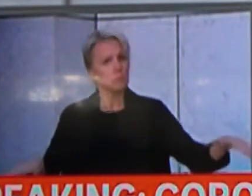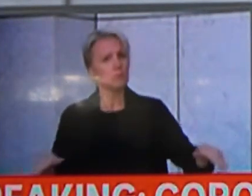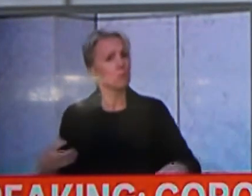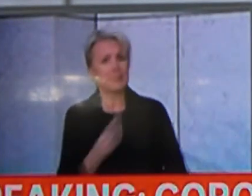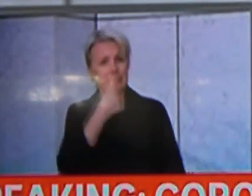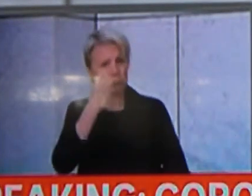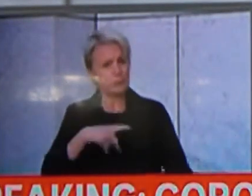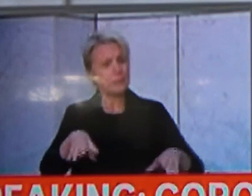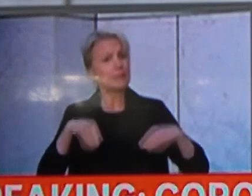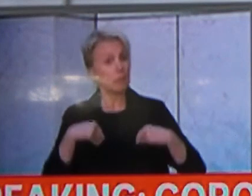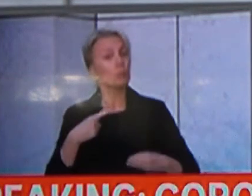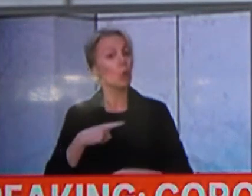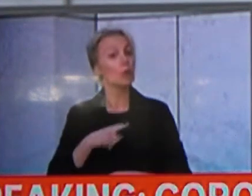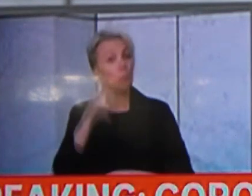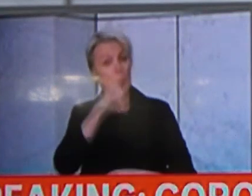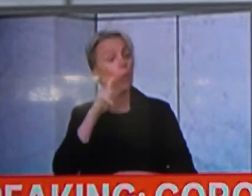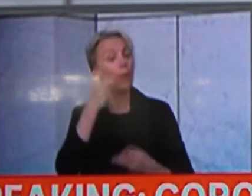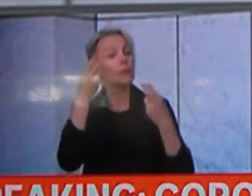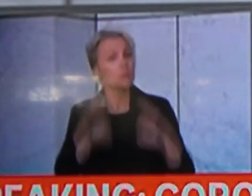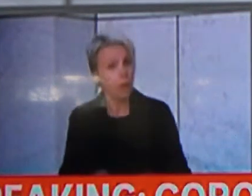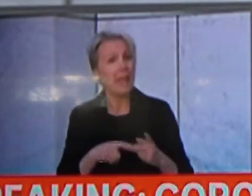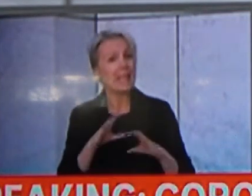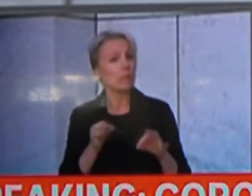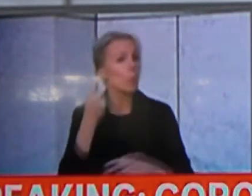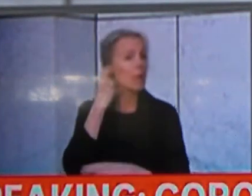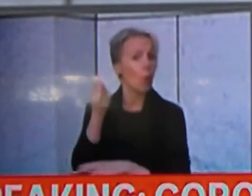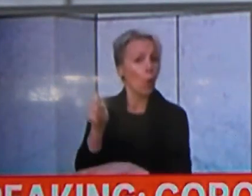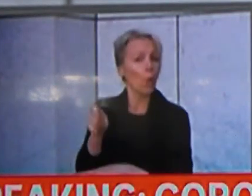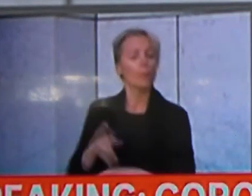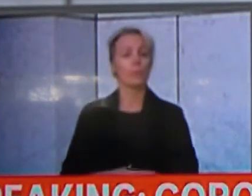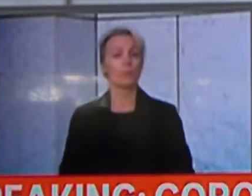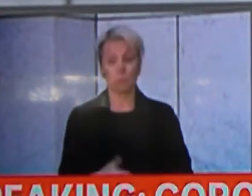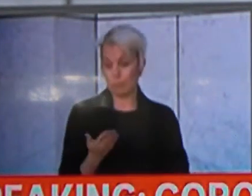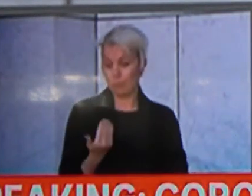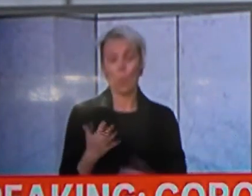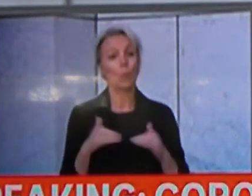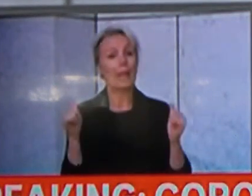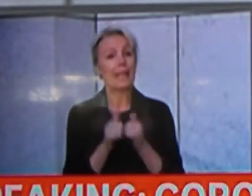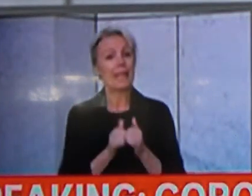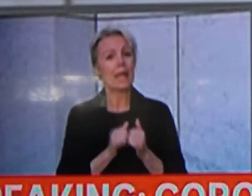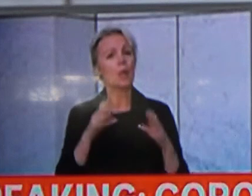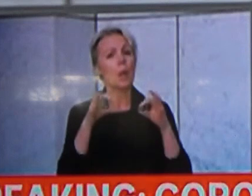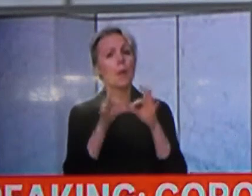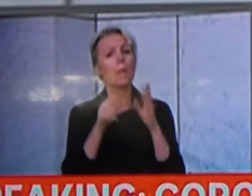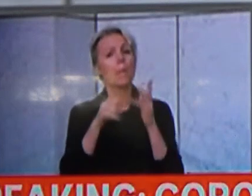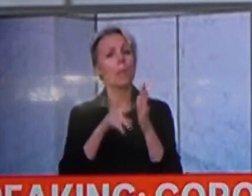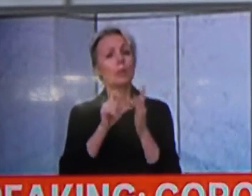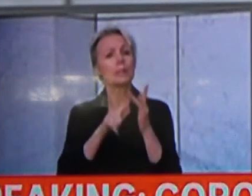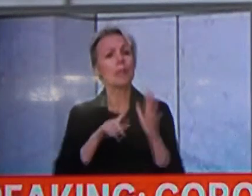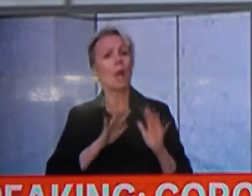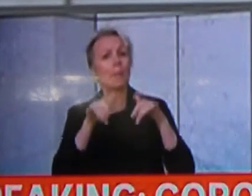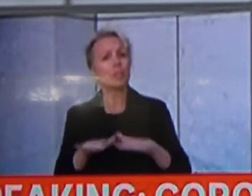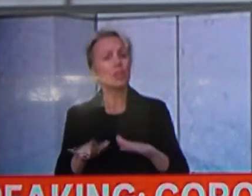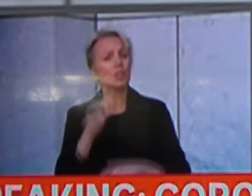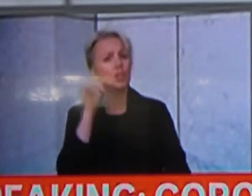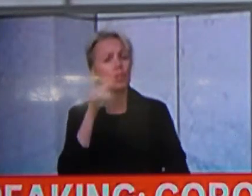seriously because lives and livelihoods are at stake. What we saw on the weekend at Bondi Beach, I know, would have been innocently done,